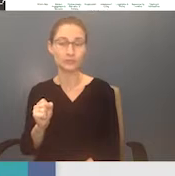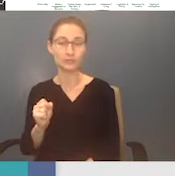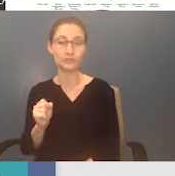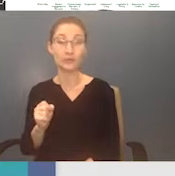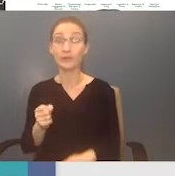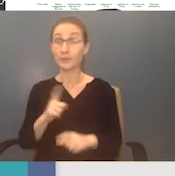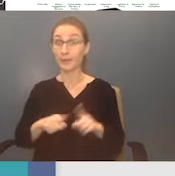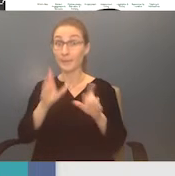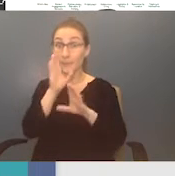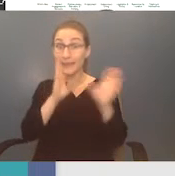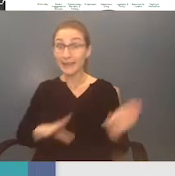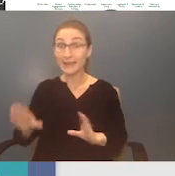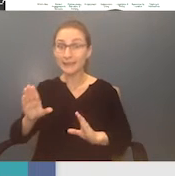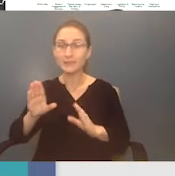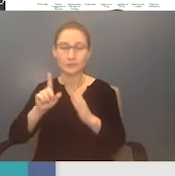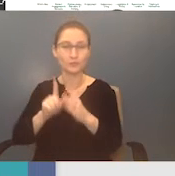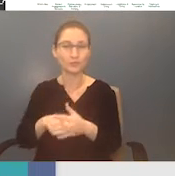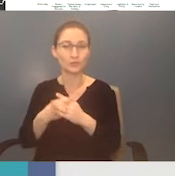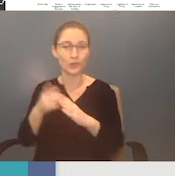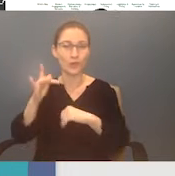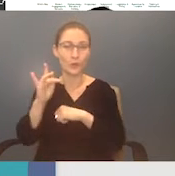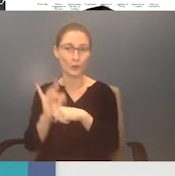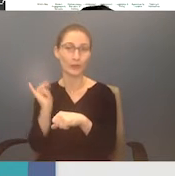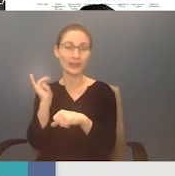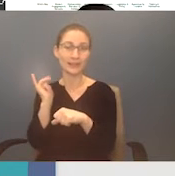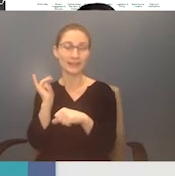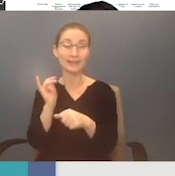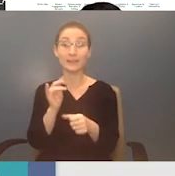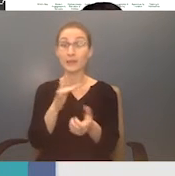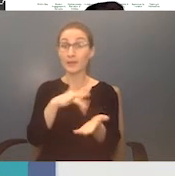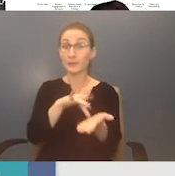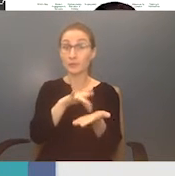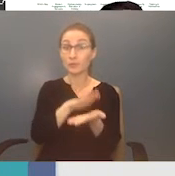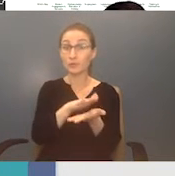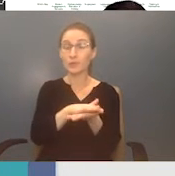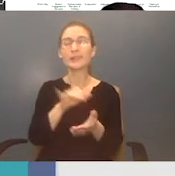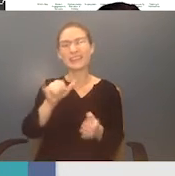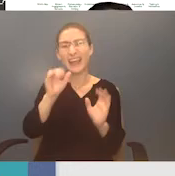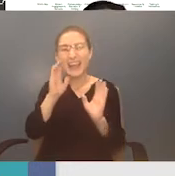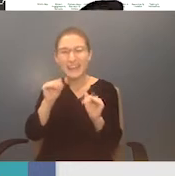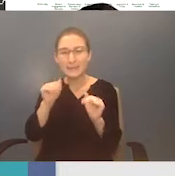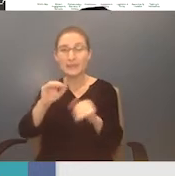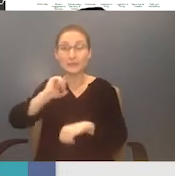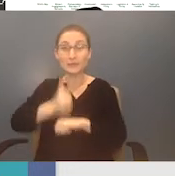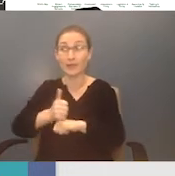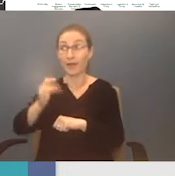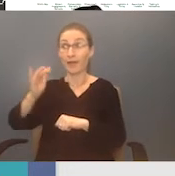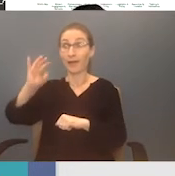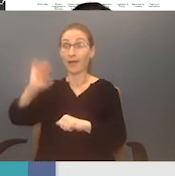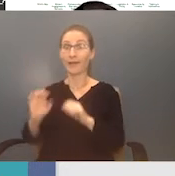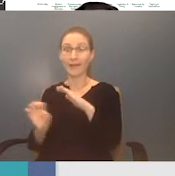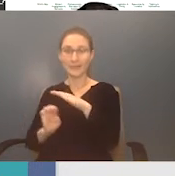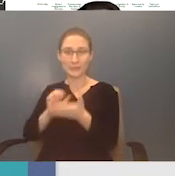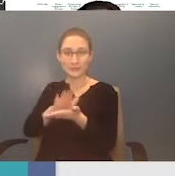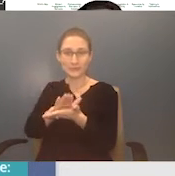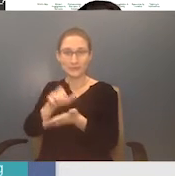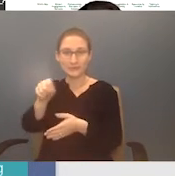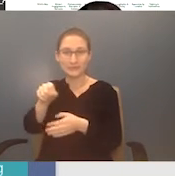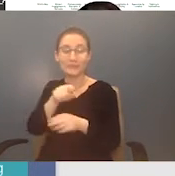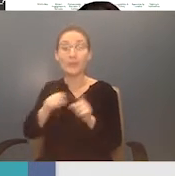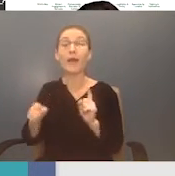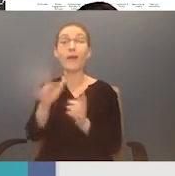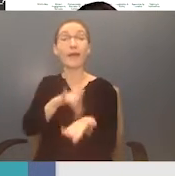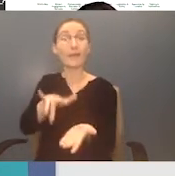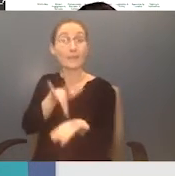planning for them starts early. It starts in middle school. The expectations are set in elementary school, but it starts in middle school and high school. And this document